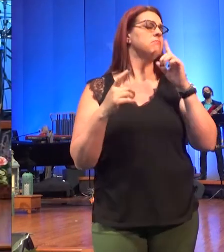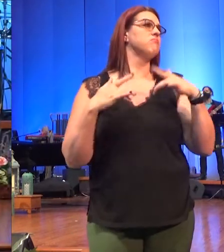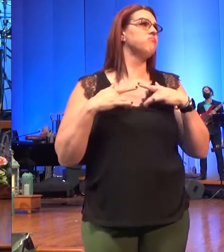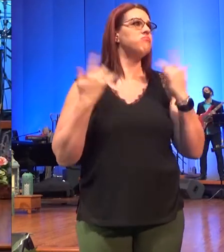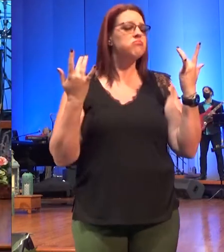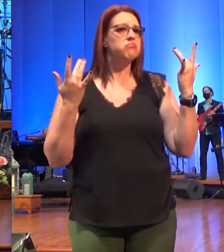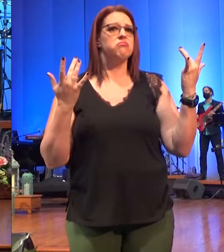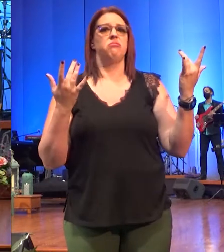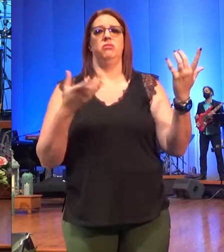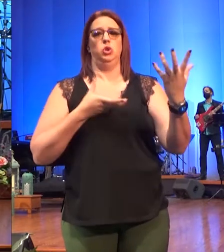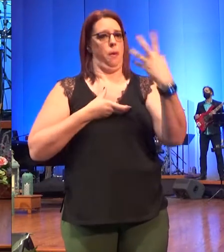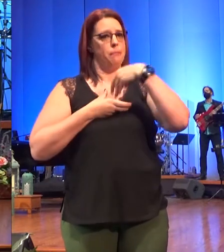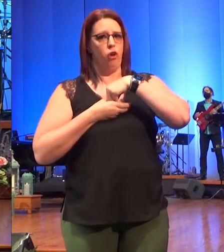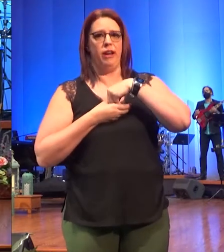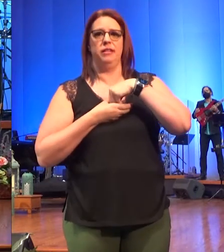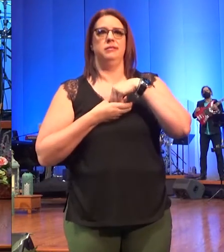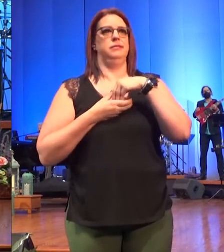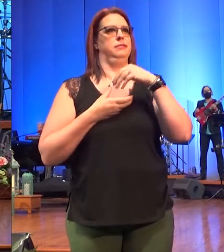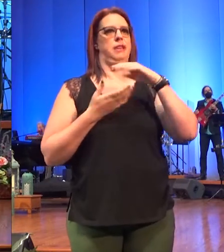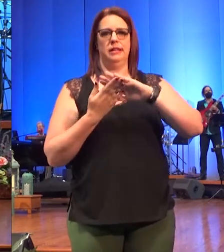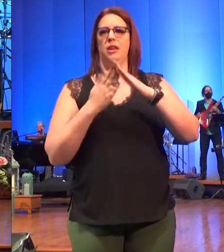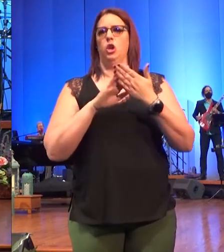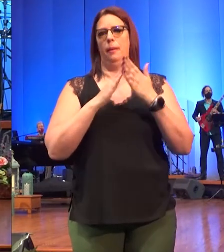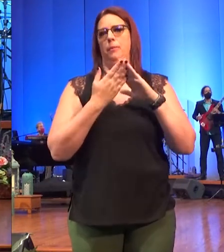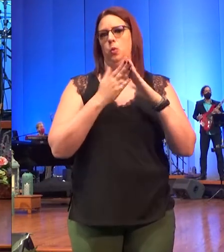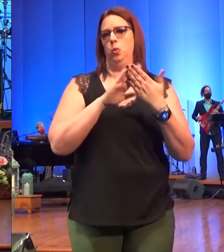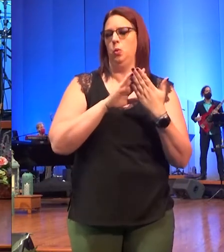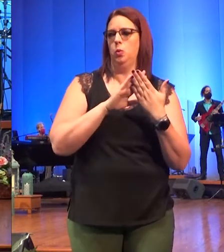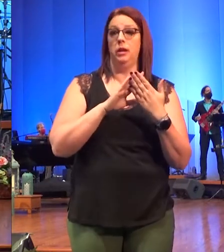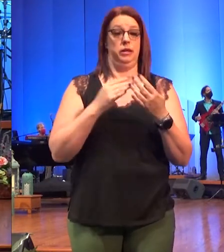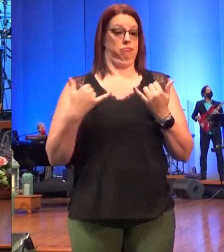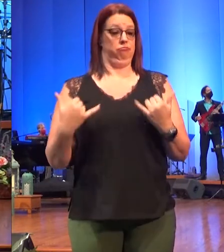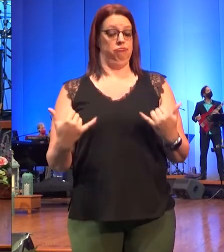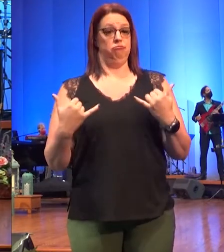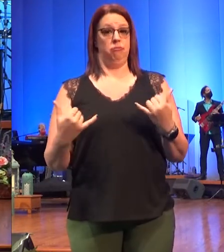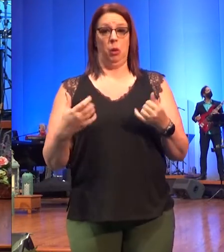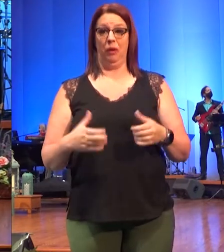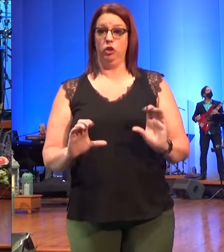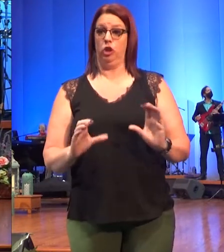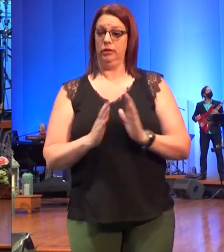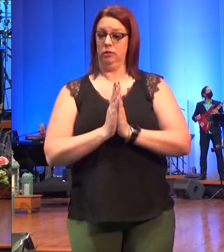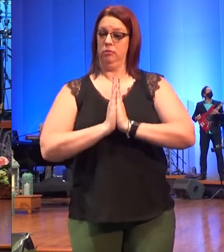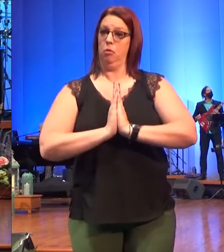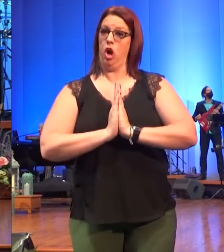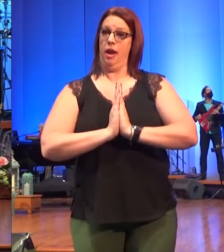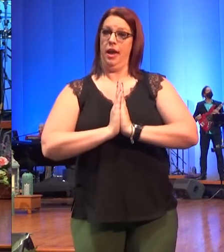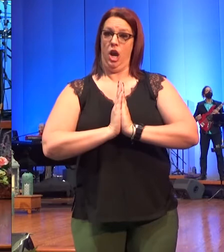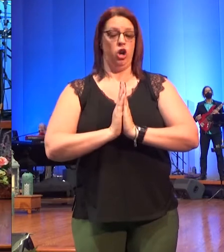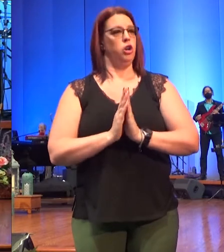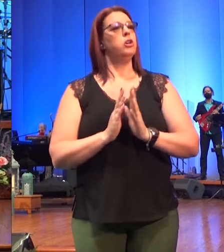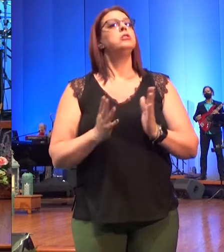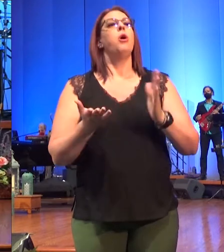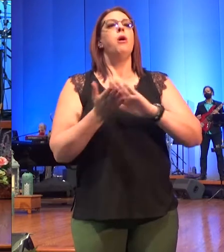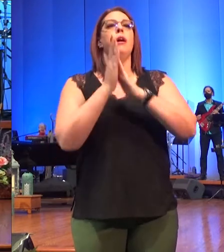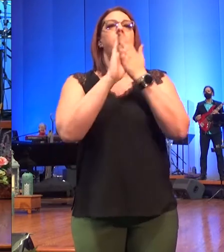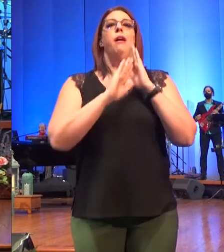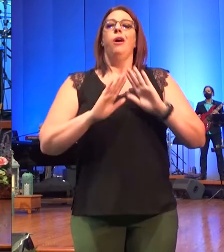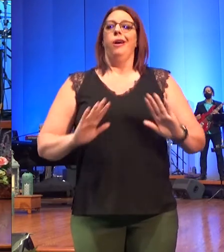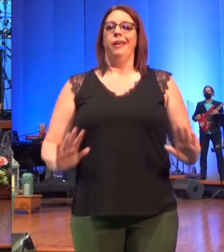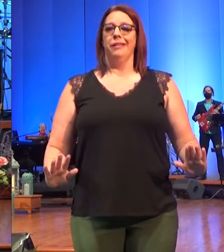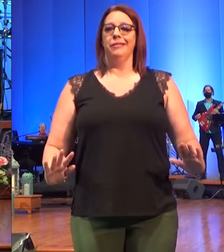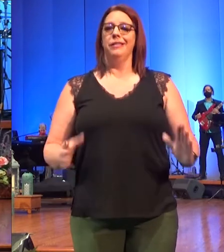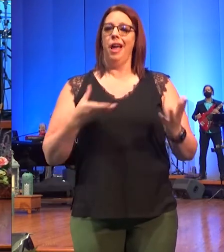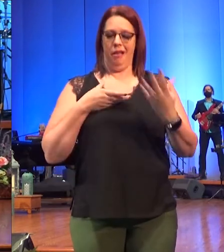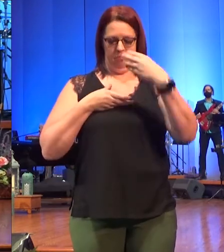to embrace this and to be this as a community. We also get a chance now to step into prayer, so we invite you to get quiet, go within.